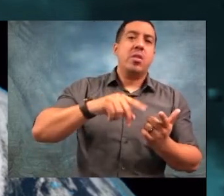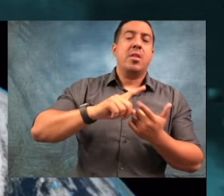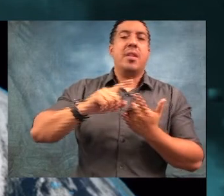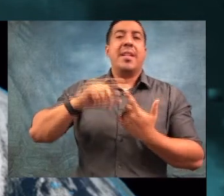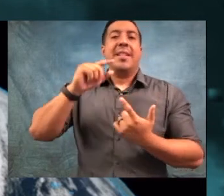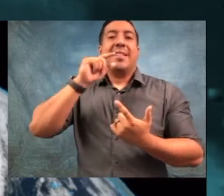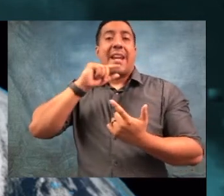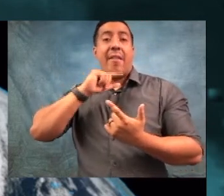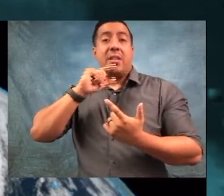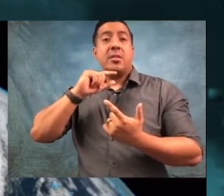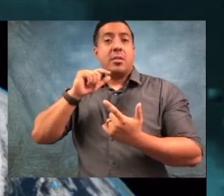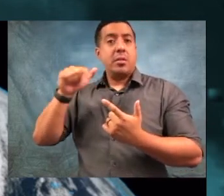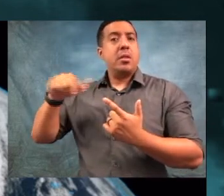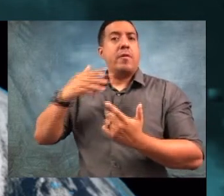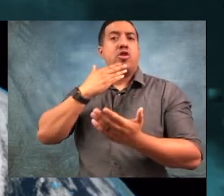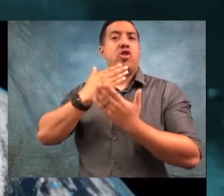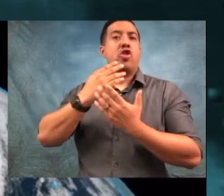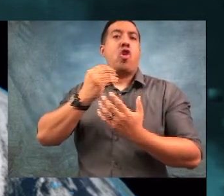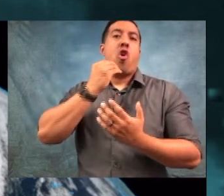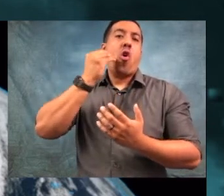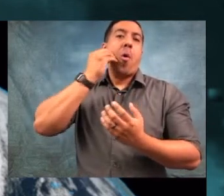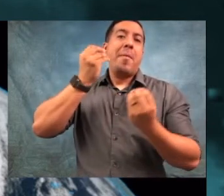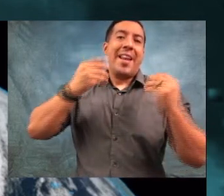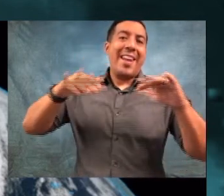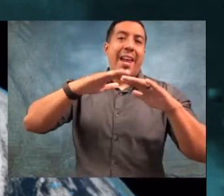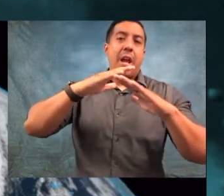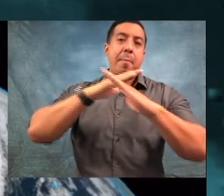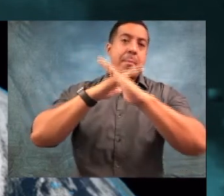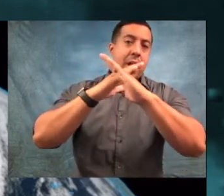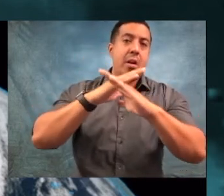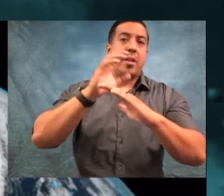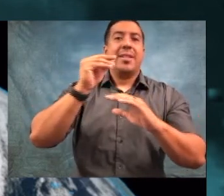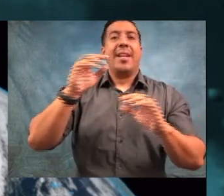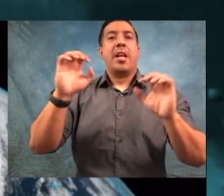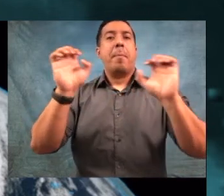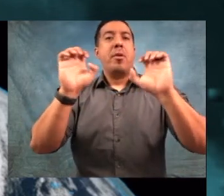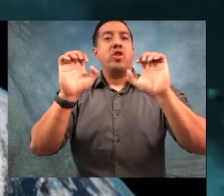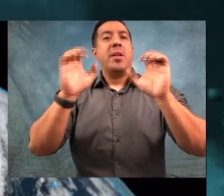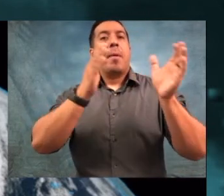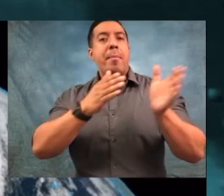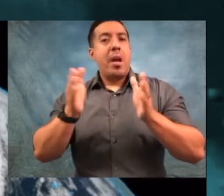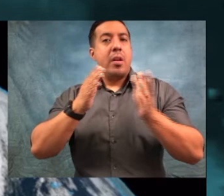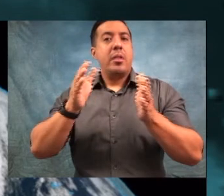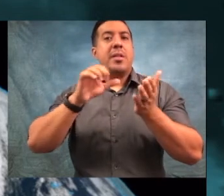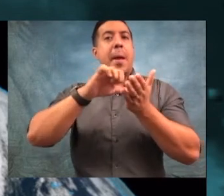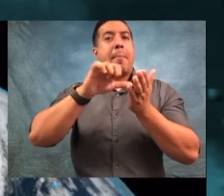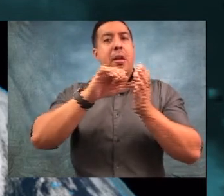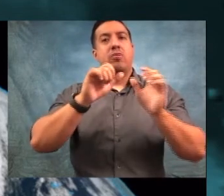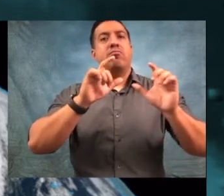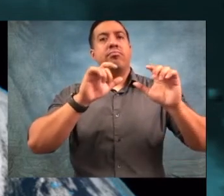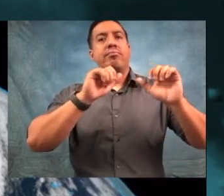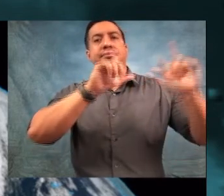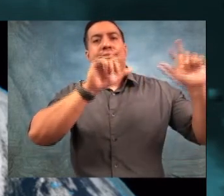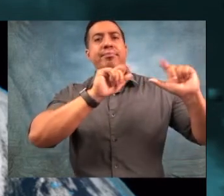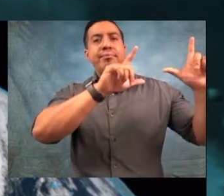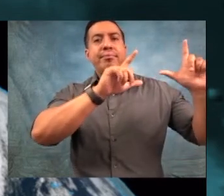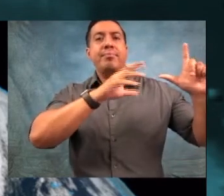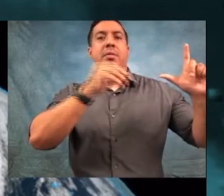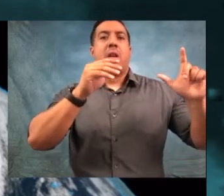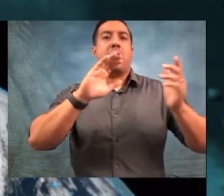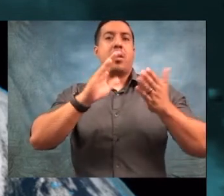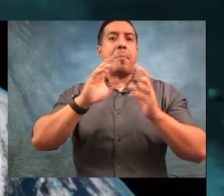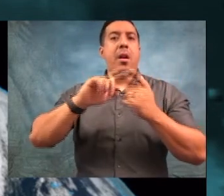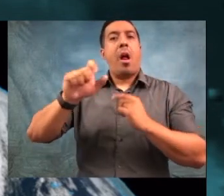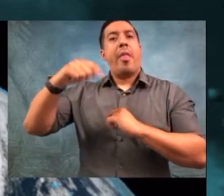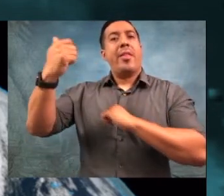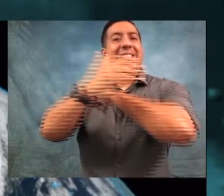So City of Houston and Harris County have excellent homeland preparedness and emergency management pages, as